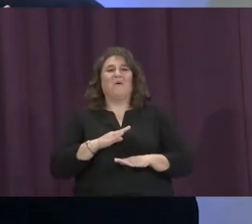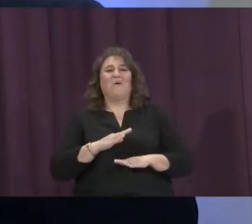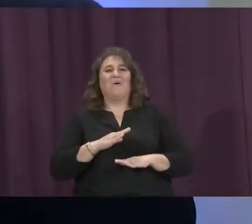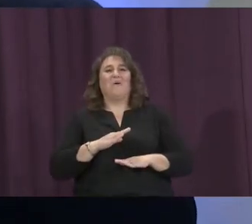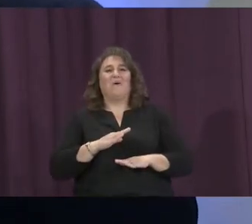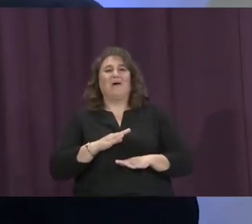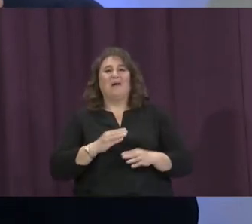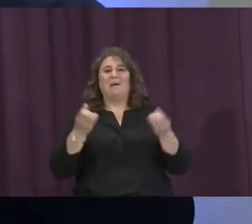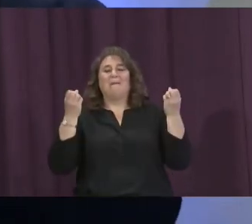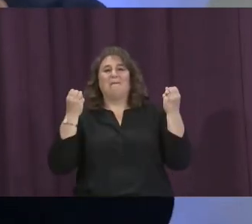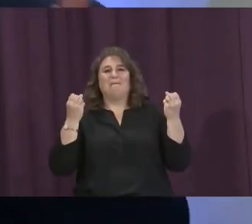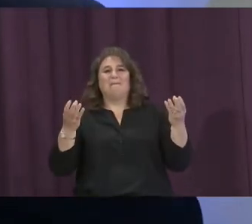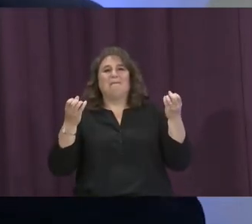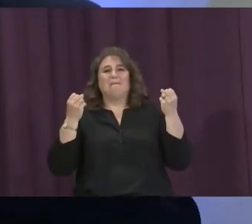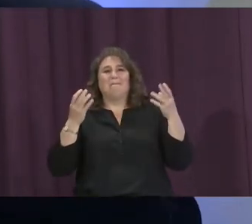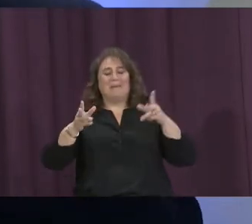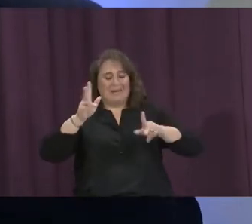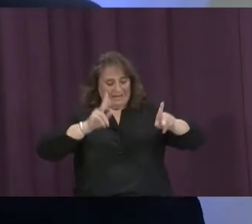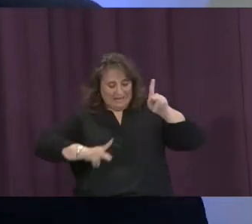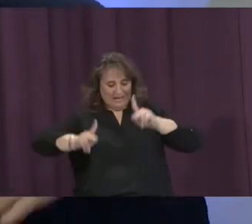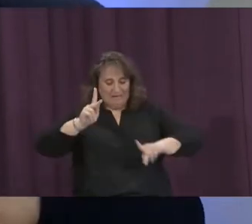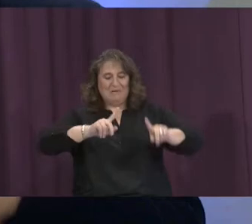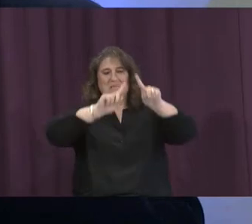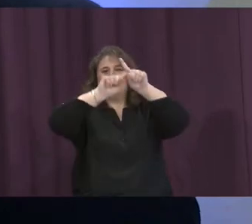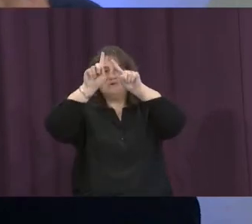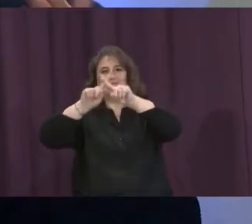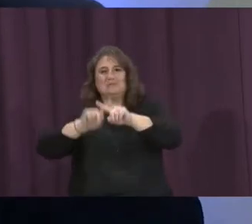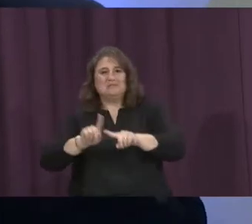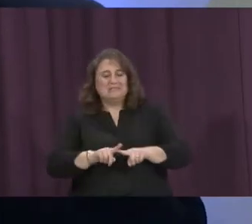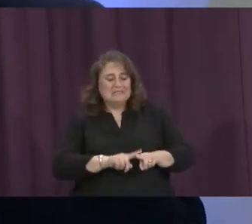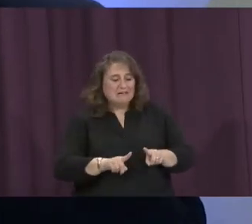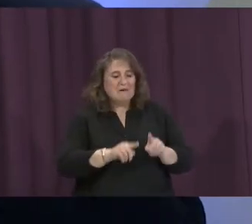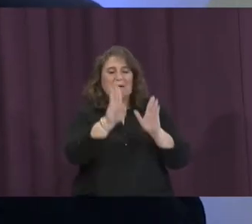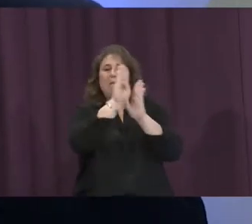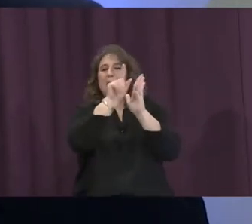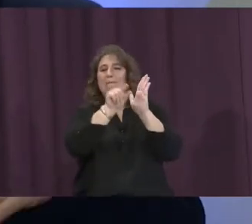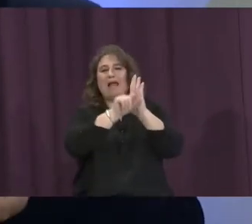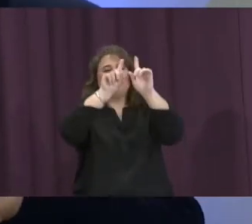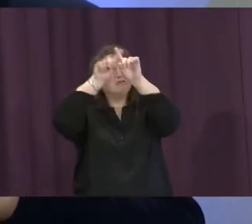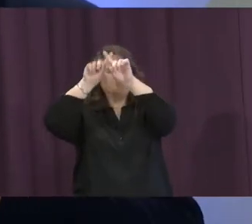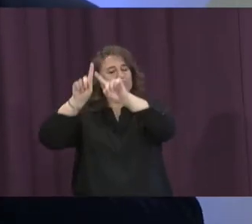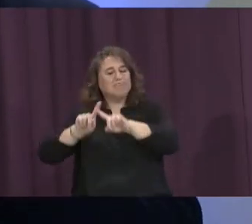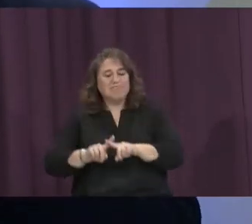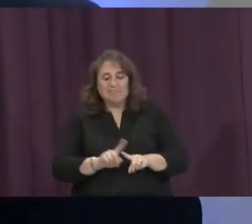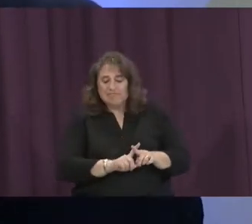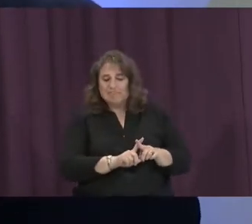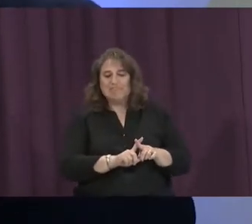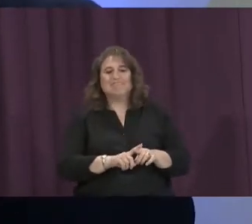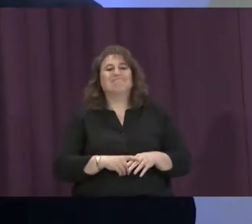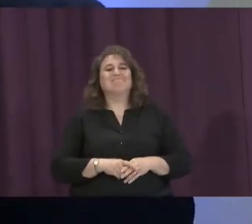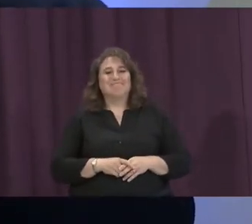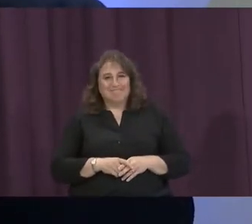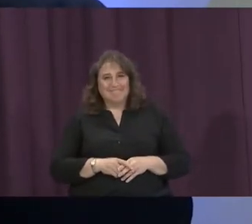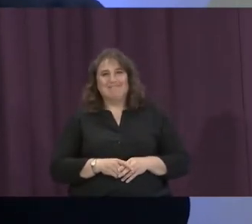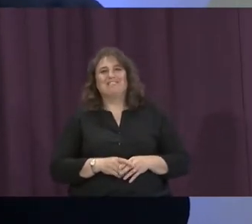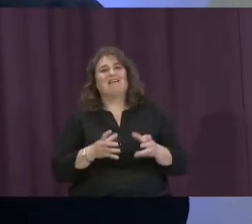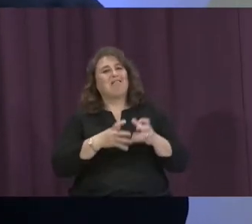by lots of different people from lots of different backgrounds, lots of different, um,